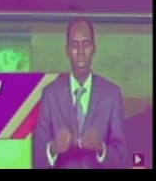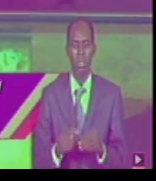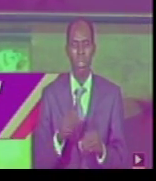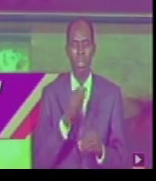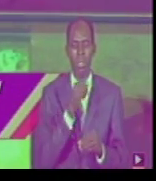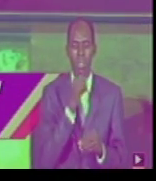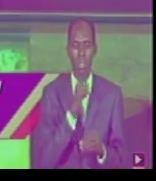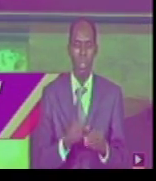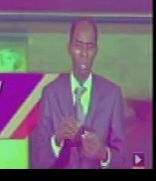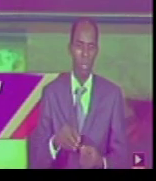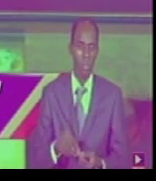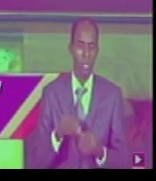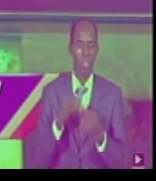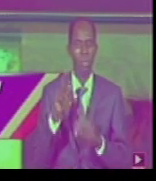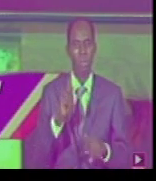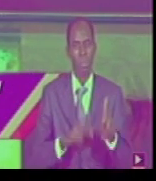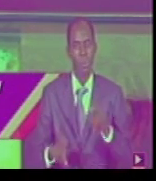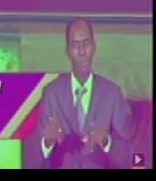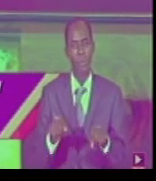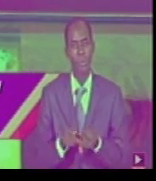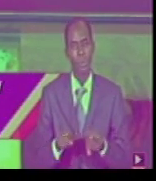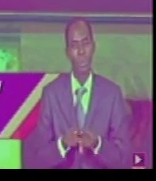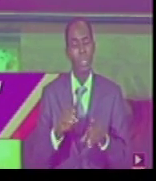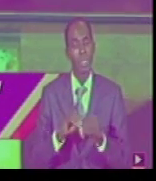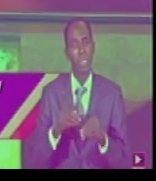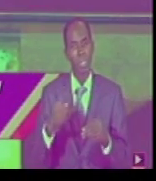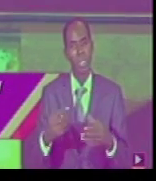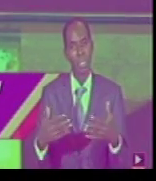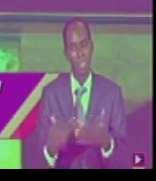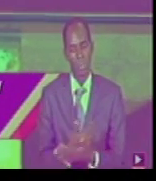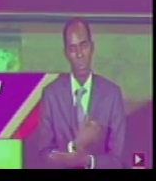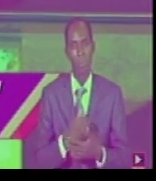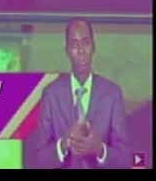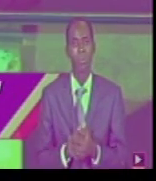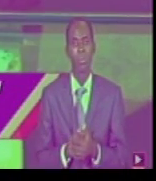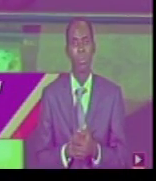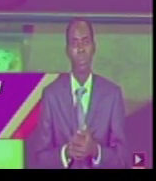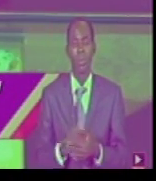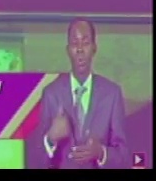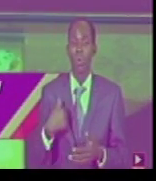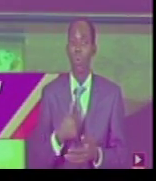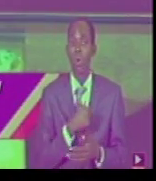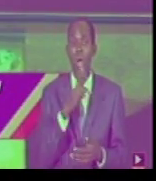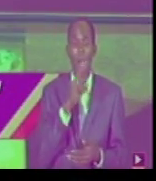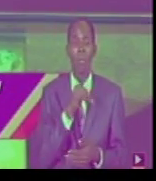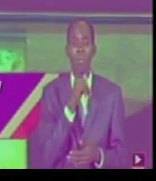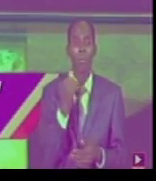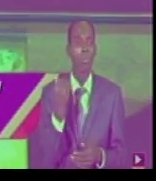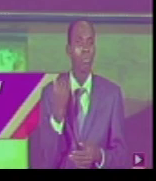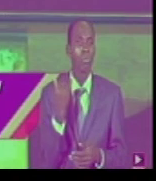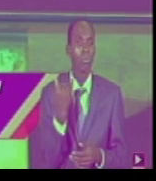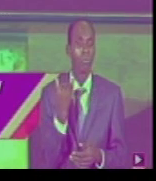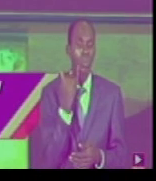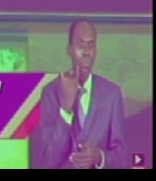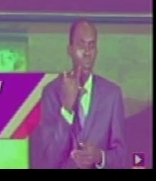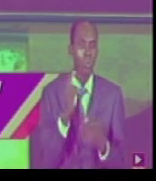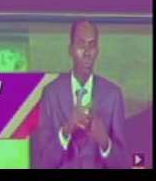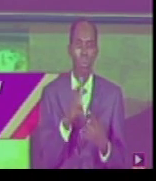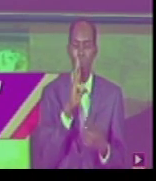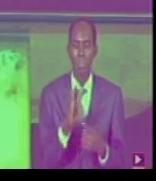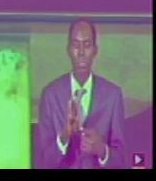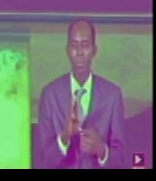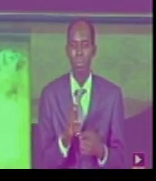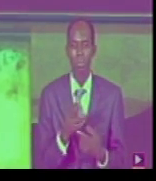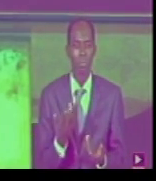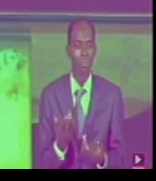peculiar people too in the new. We're not supposed to be common. We're not supposed to be